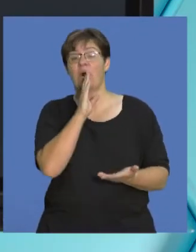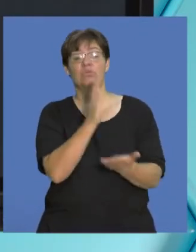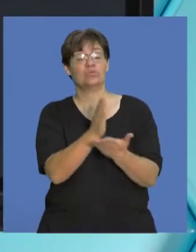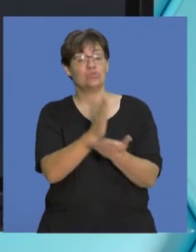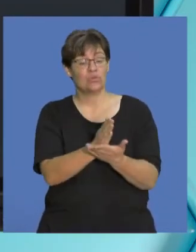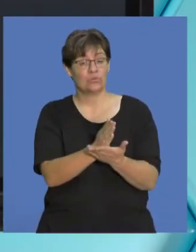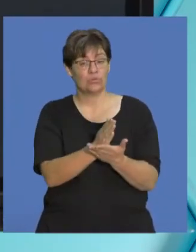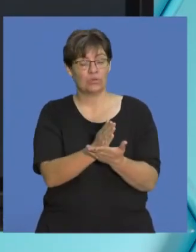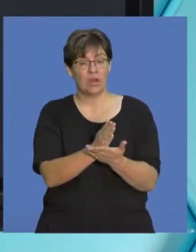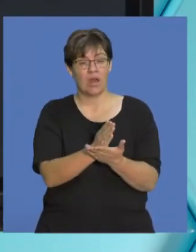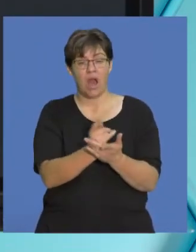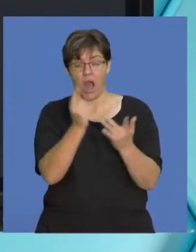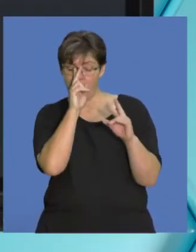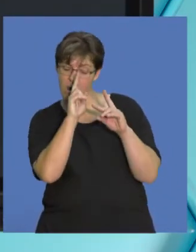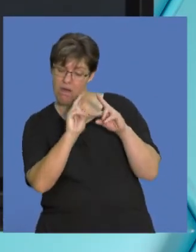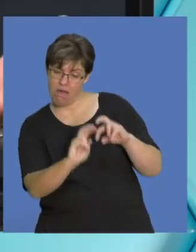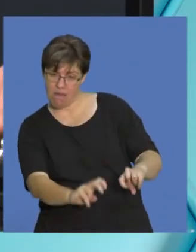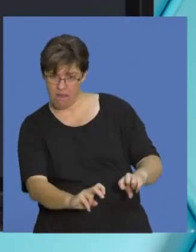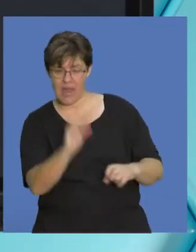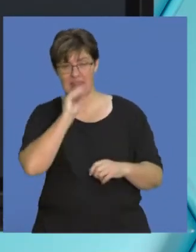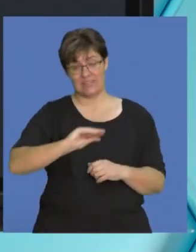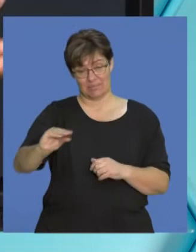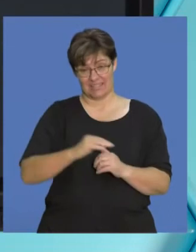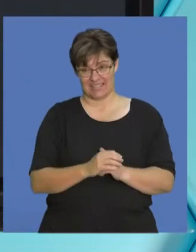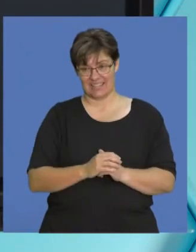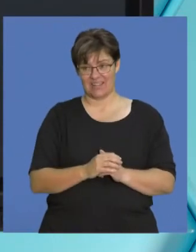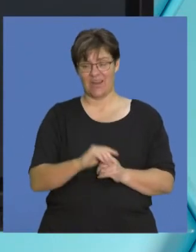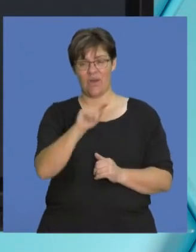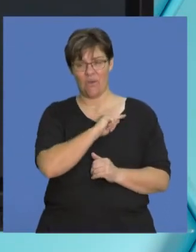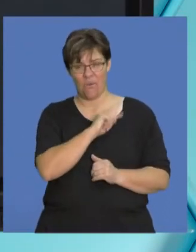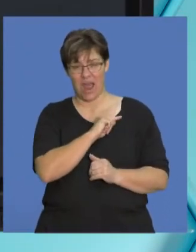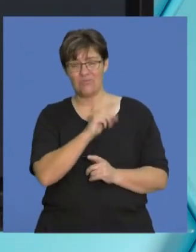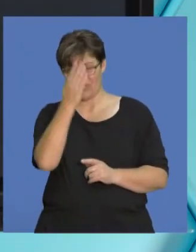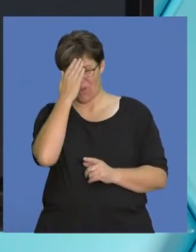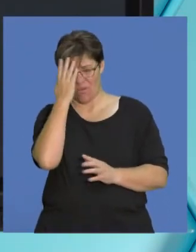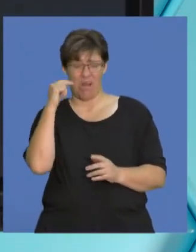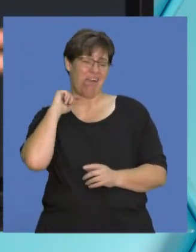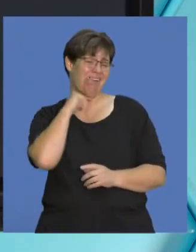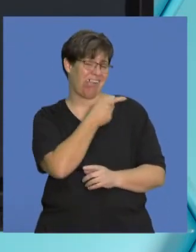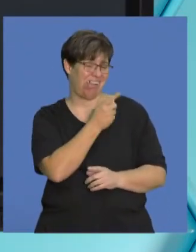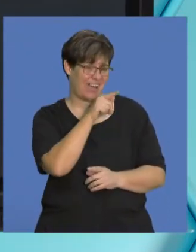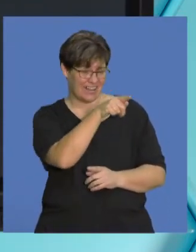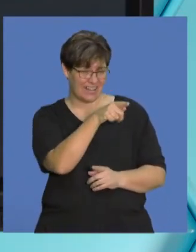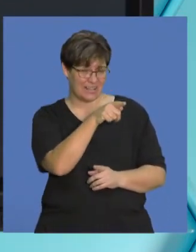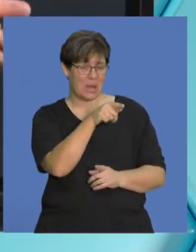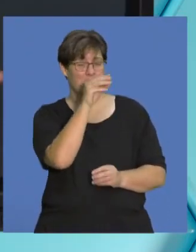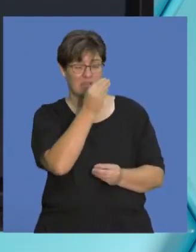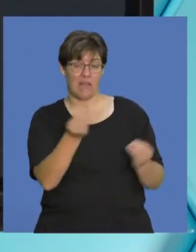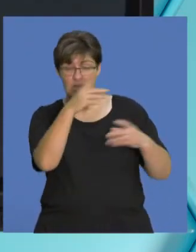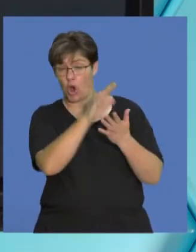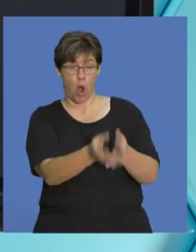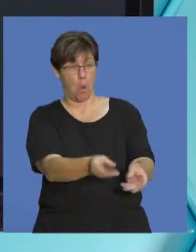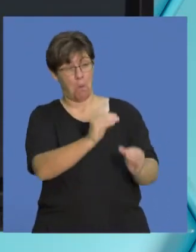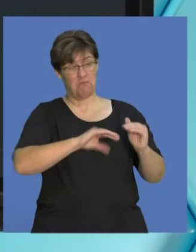you do your research, though, because there's also fly-by-nights in terms of these investment schemes that you